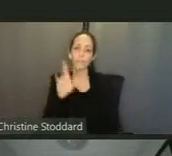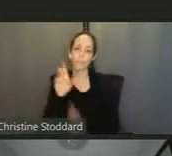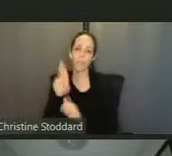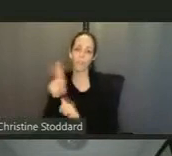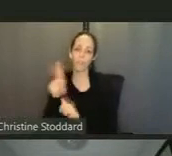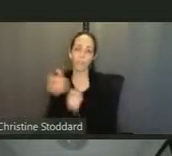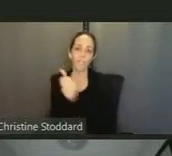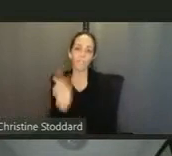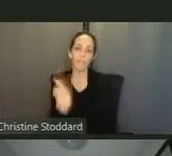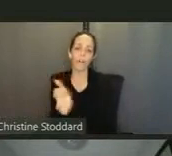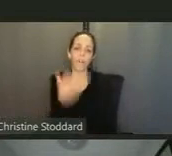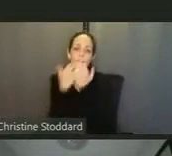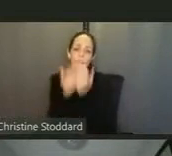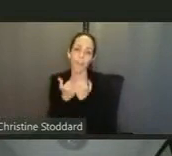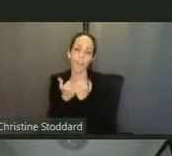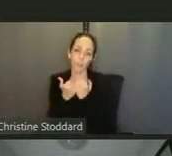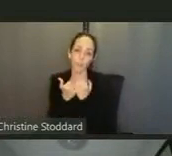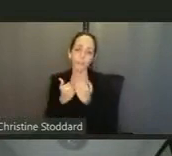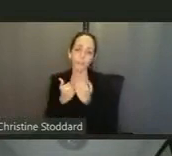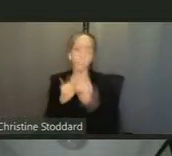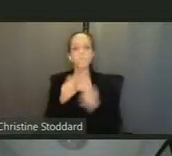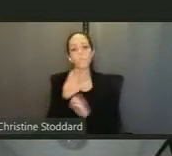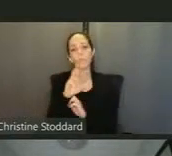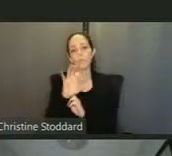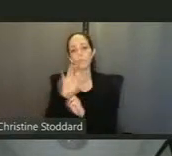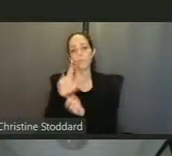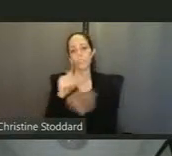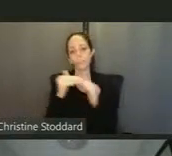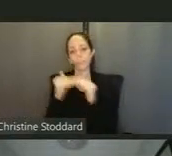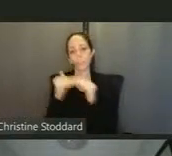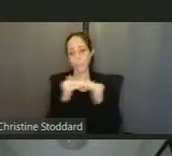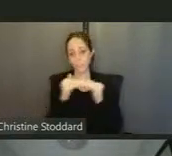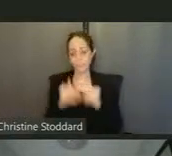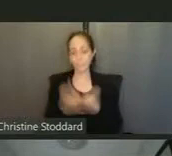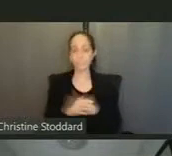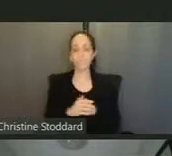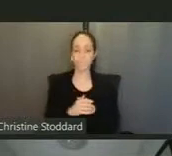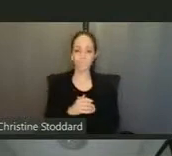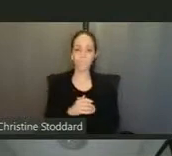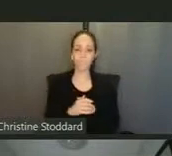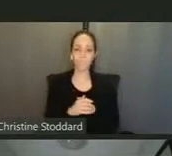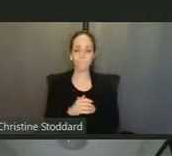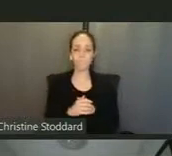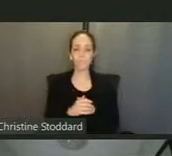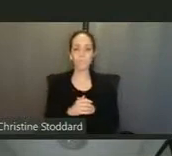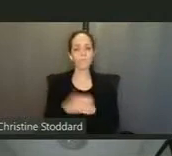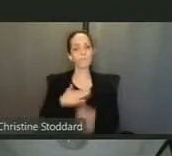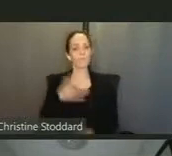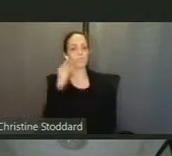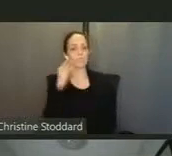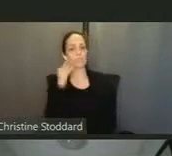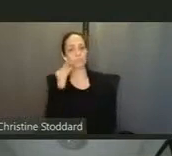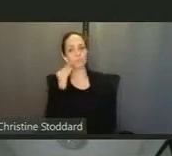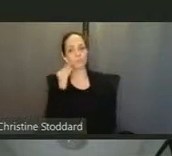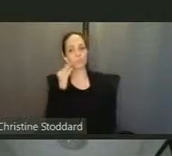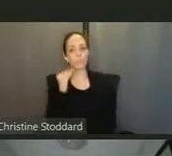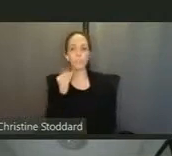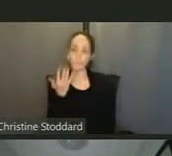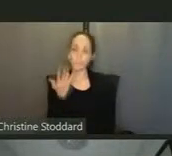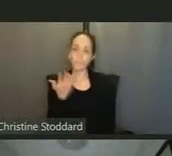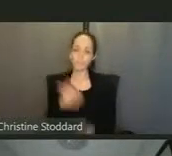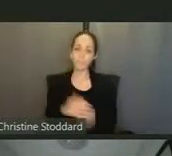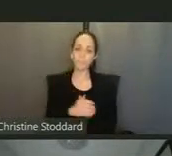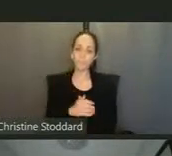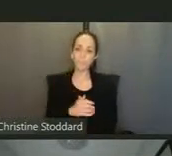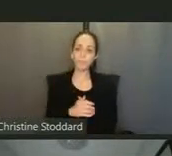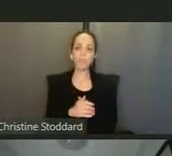racial equity and social justice. I know firsthand from my own experience that, in